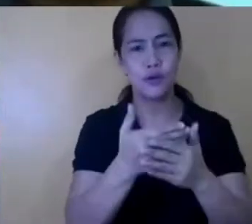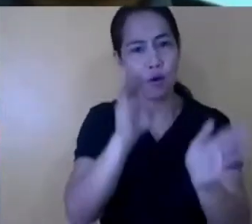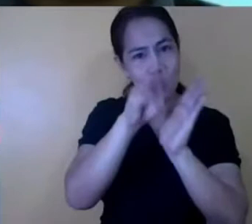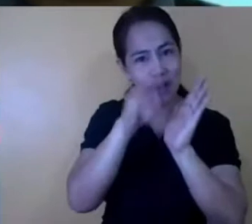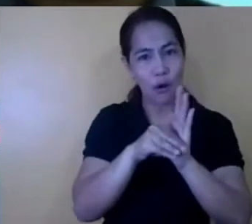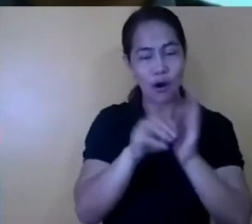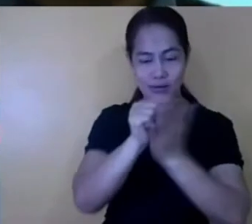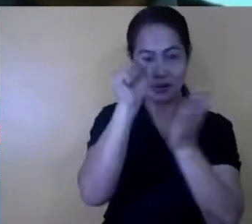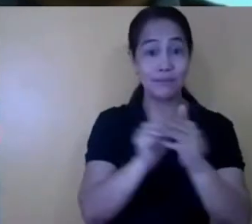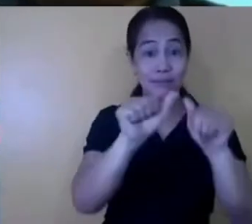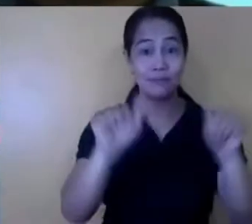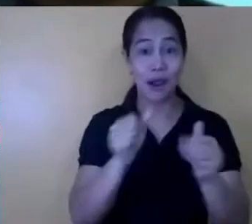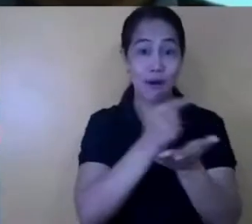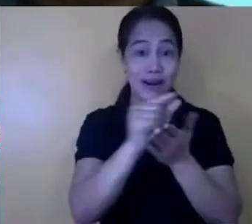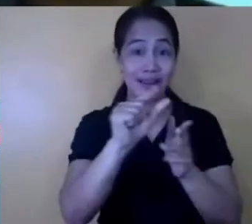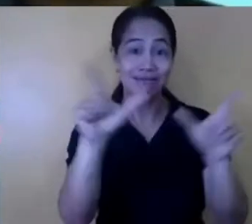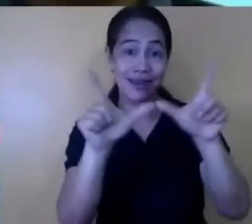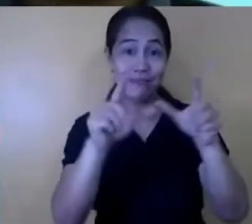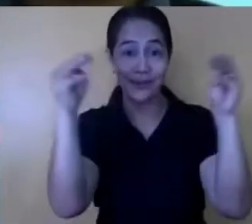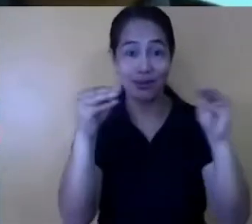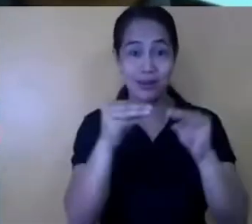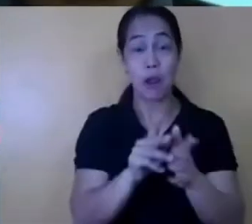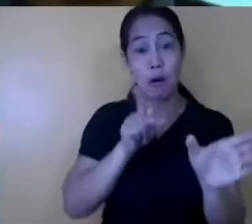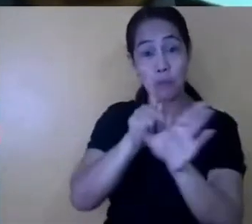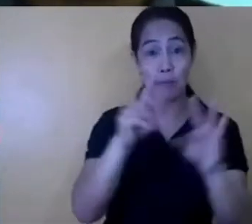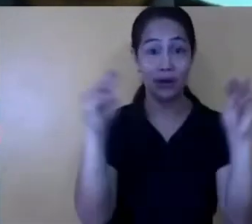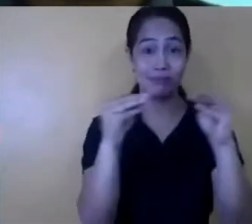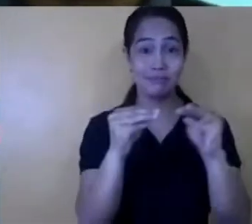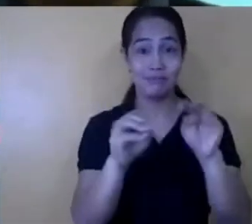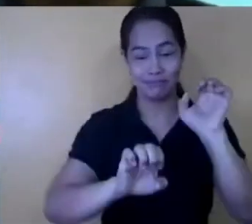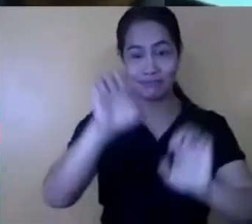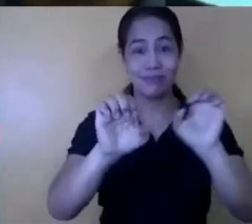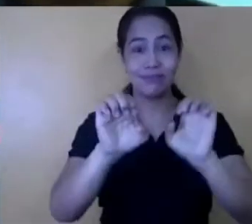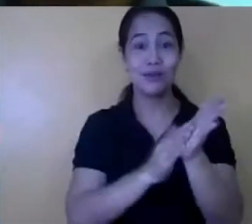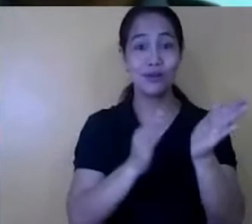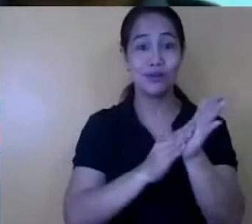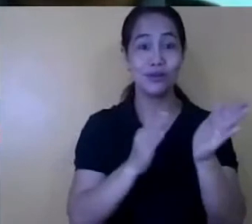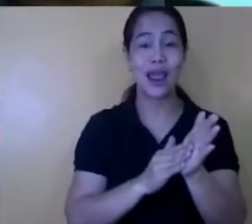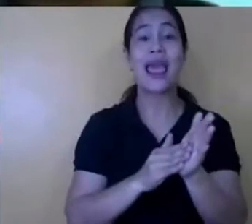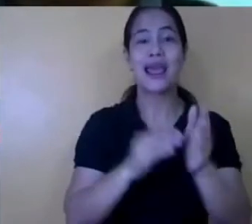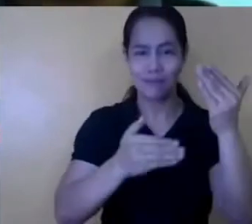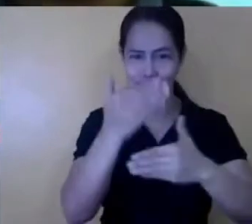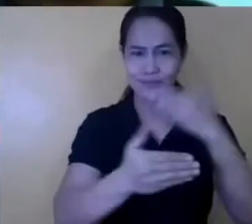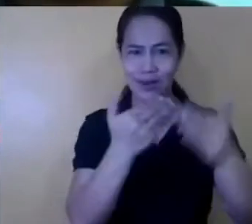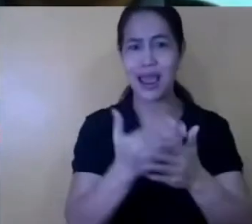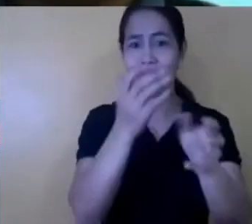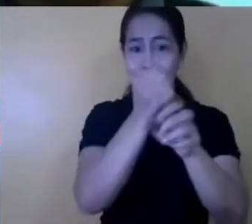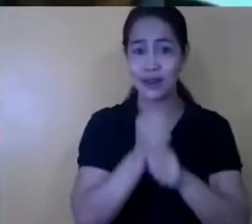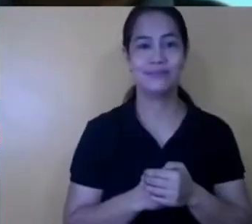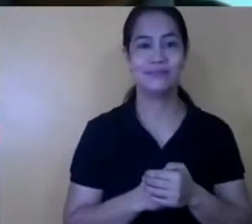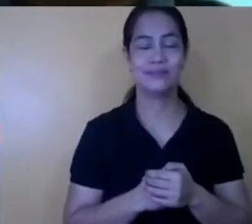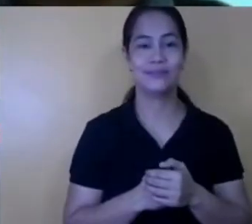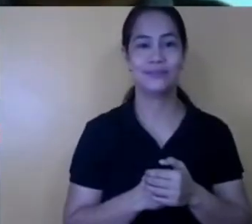level meetings or professional meetings on evaluating school policies and procedures, you get an outstanding